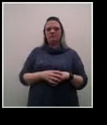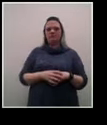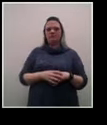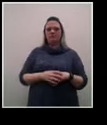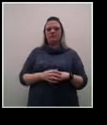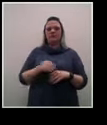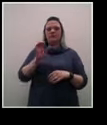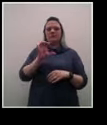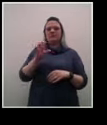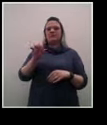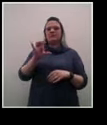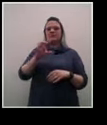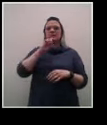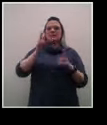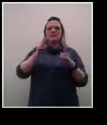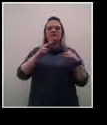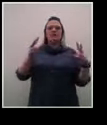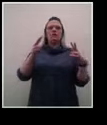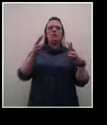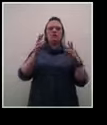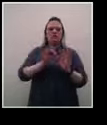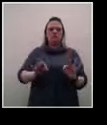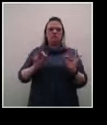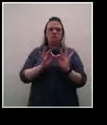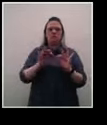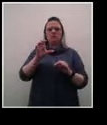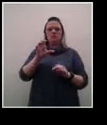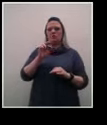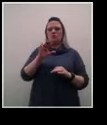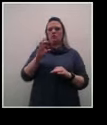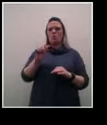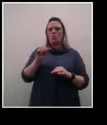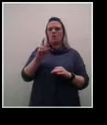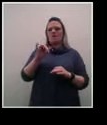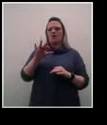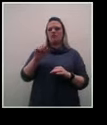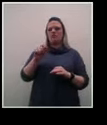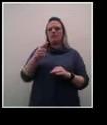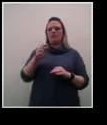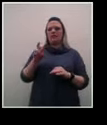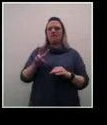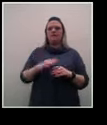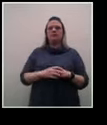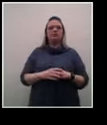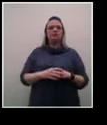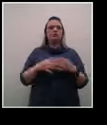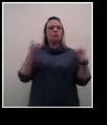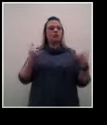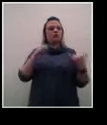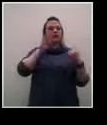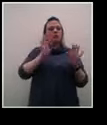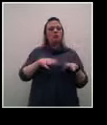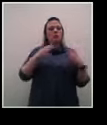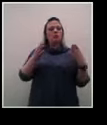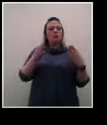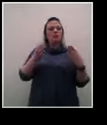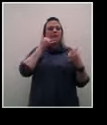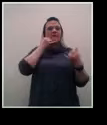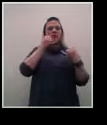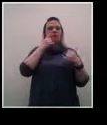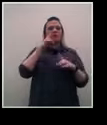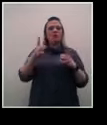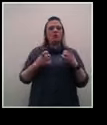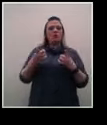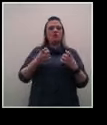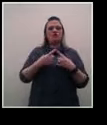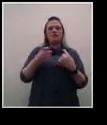CDC one's a very important one with accurate information, and that's coronavirus.gov. With that, we'll open up the phone lines to take some questions